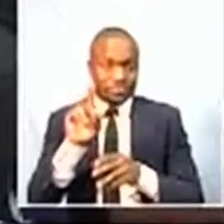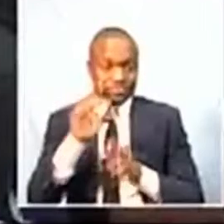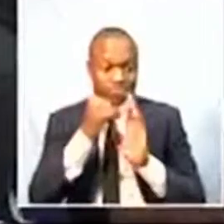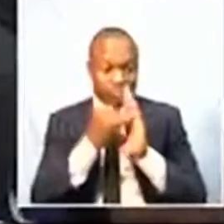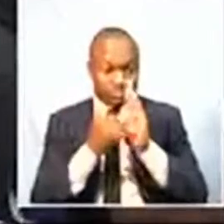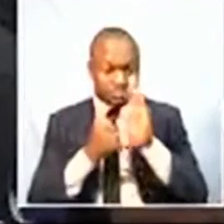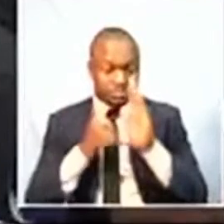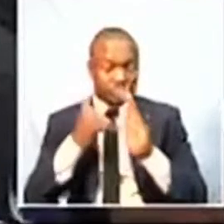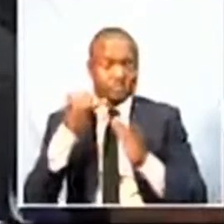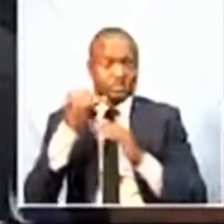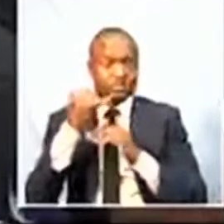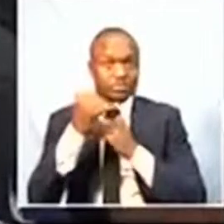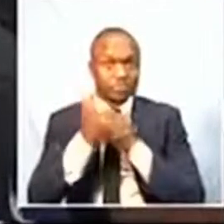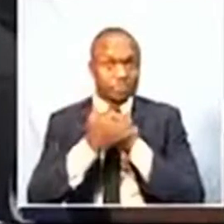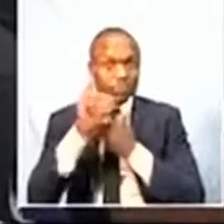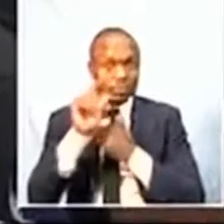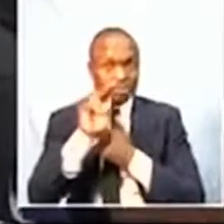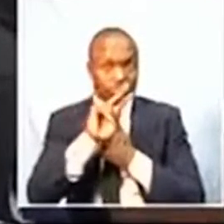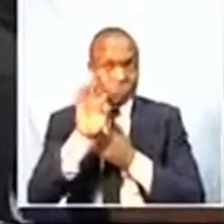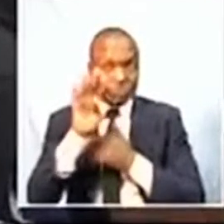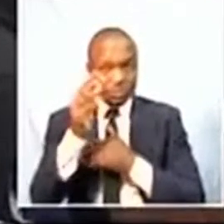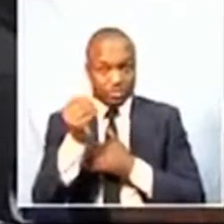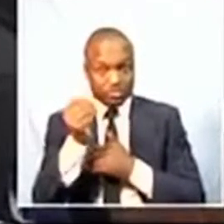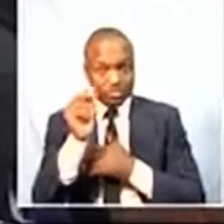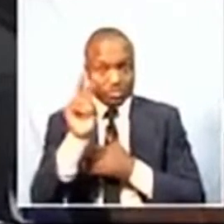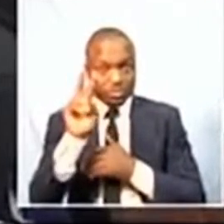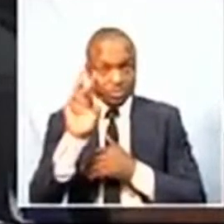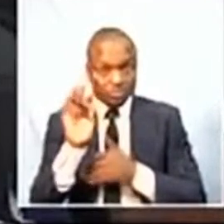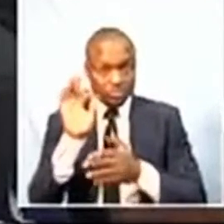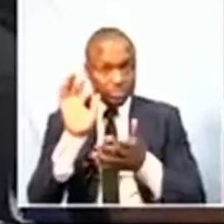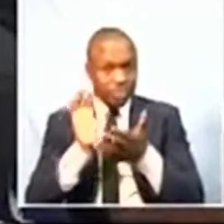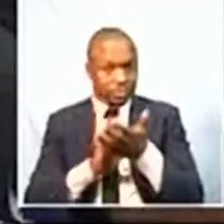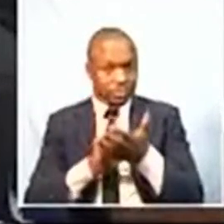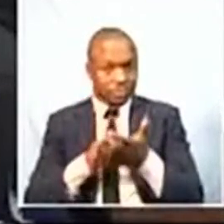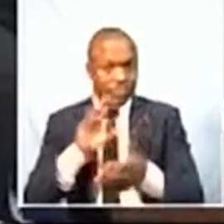2024 and amounts totaling